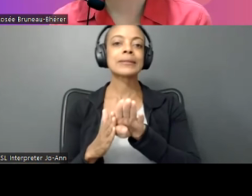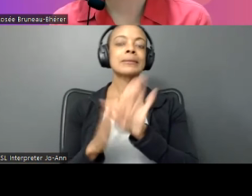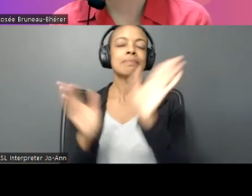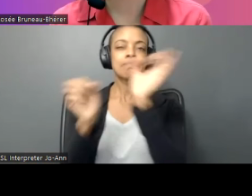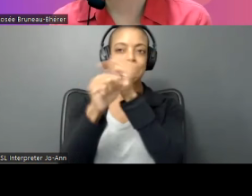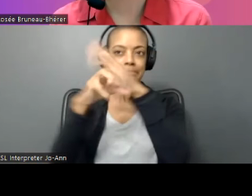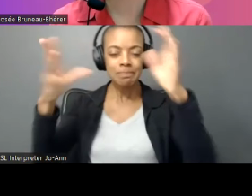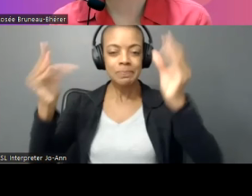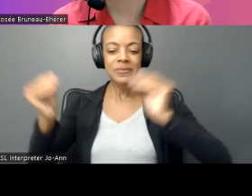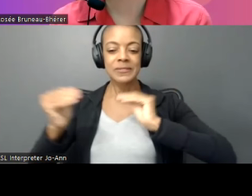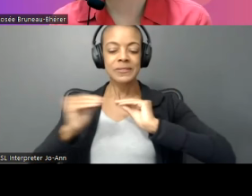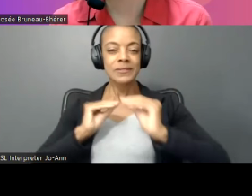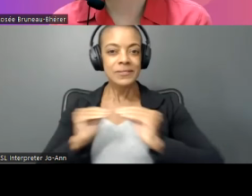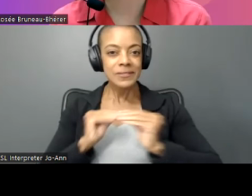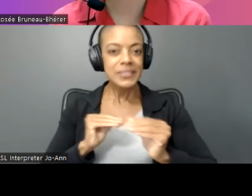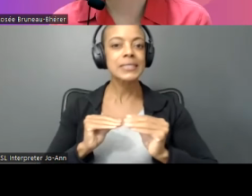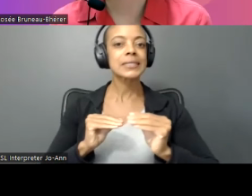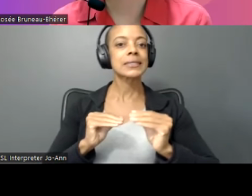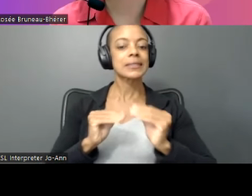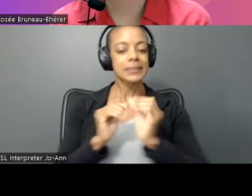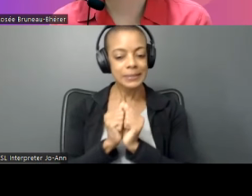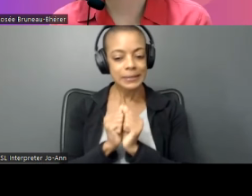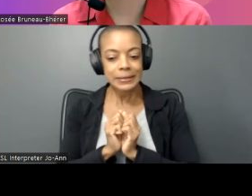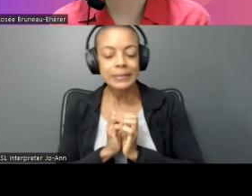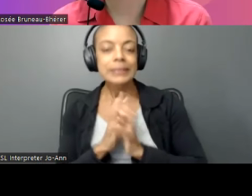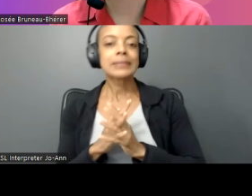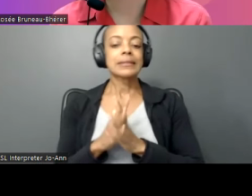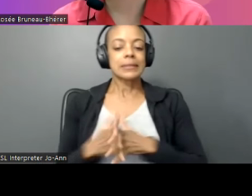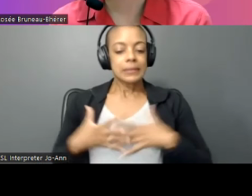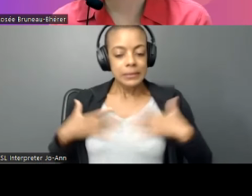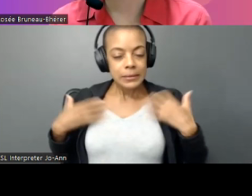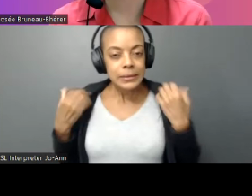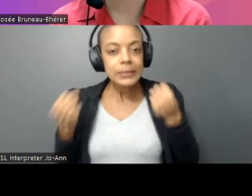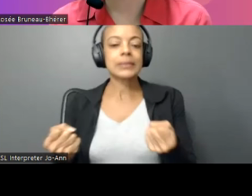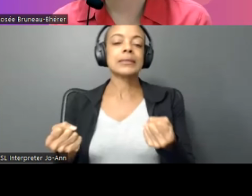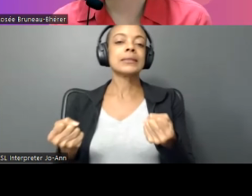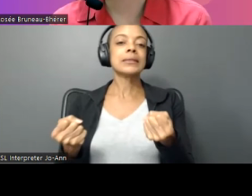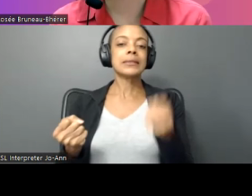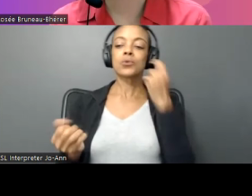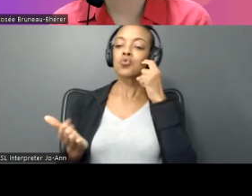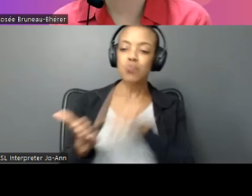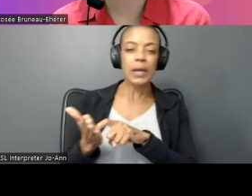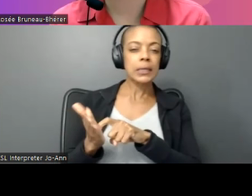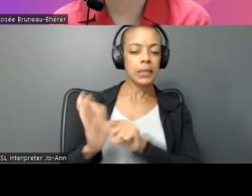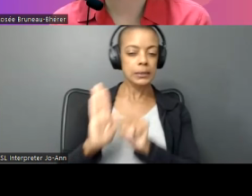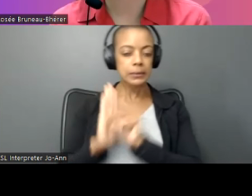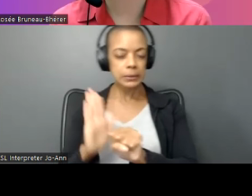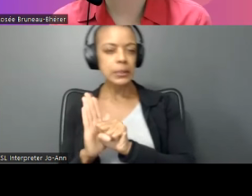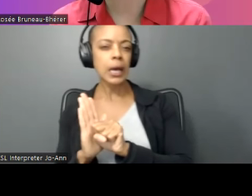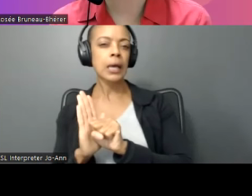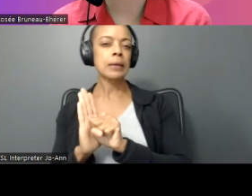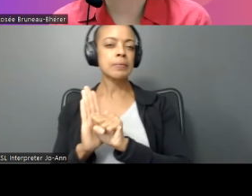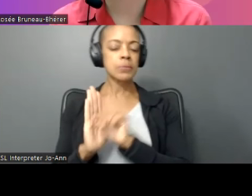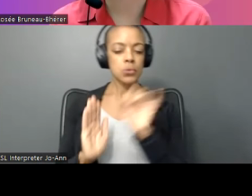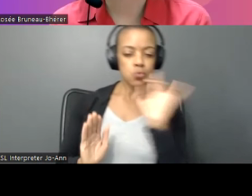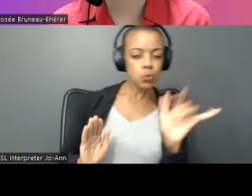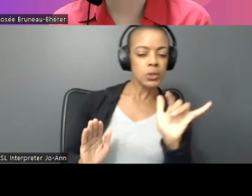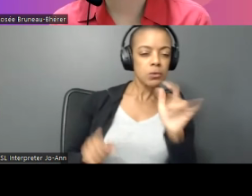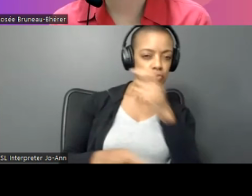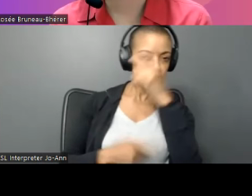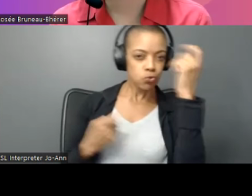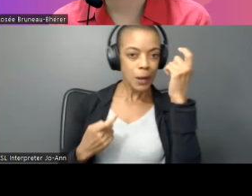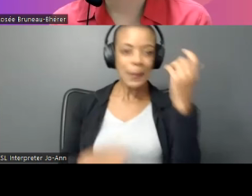repair, of reparations and healing, recognize signs and symptoms of trauma, and have the means to